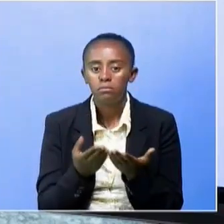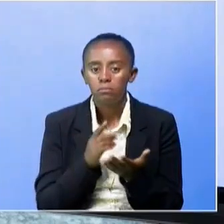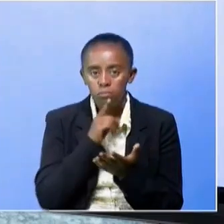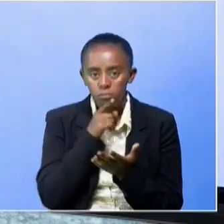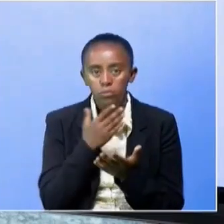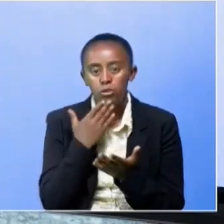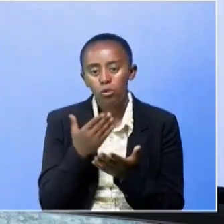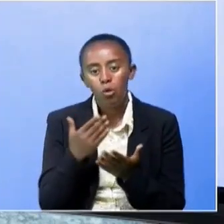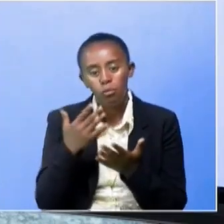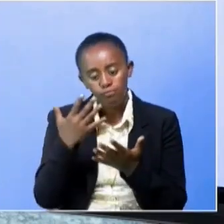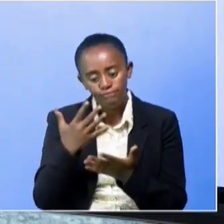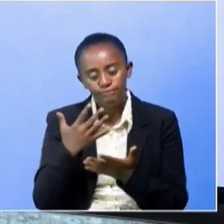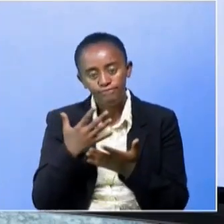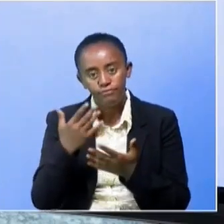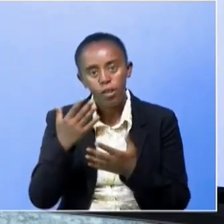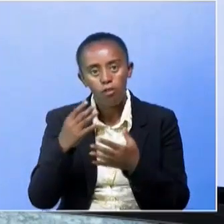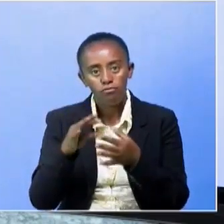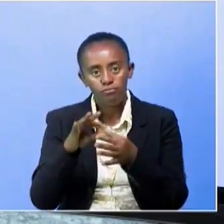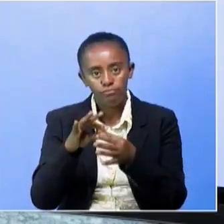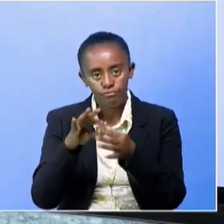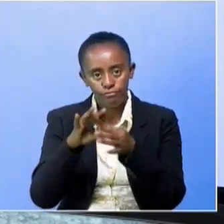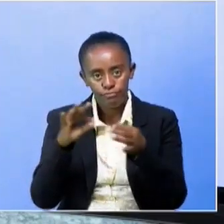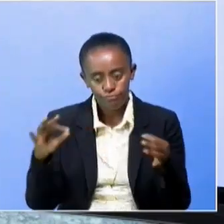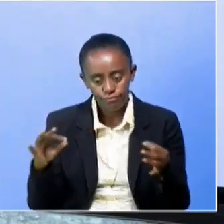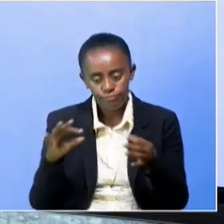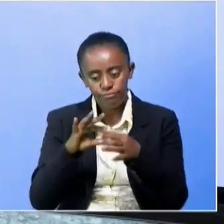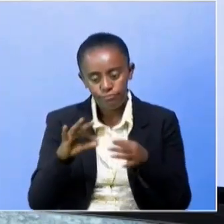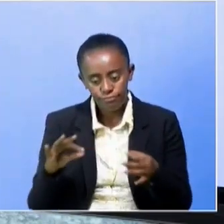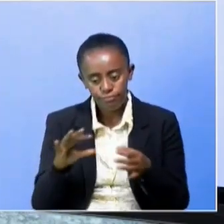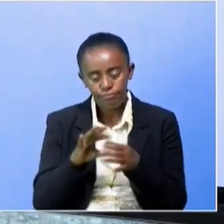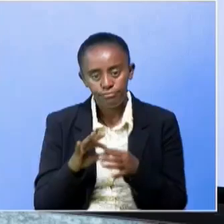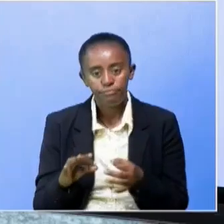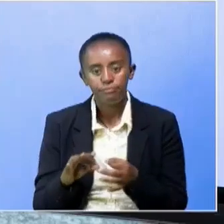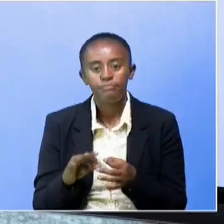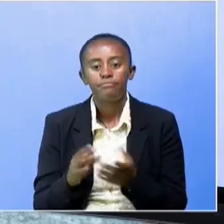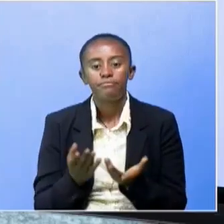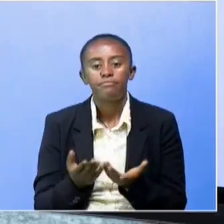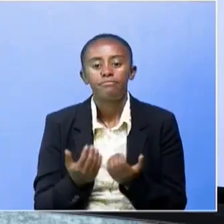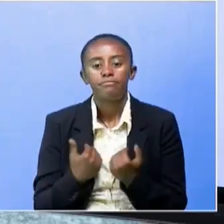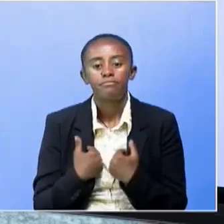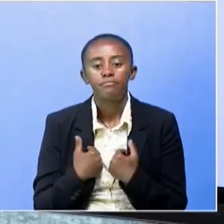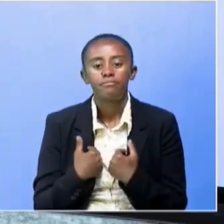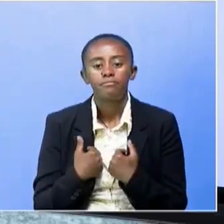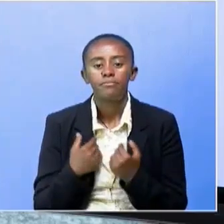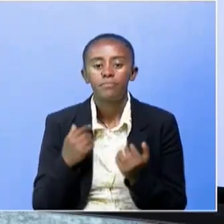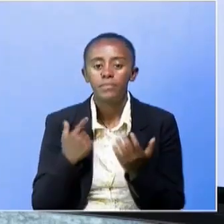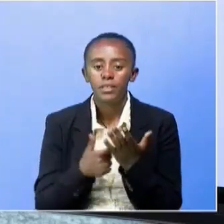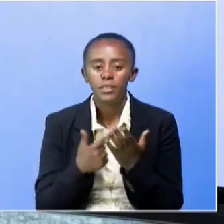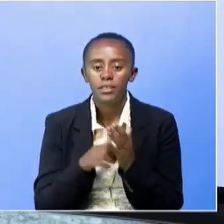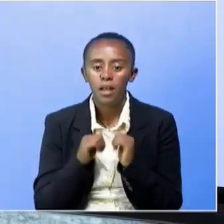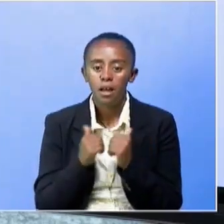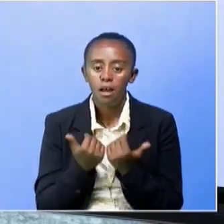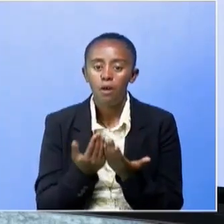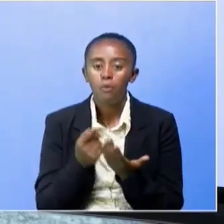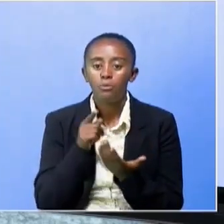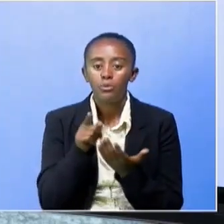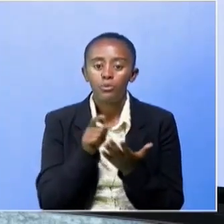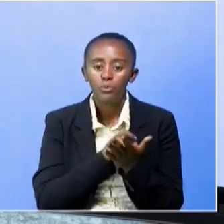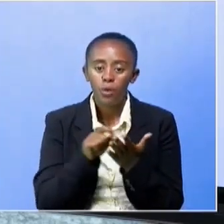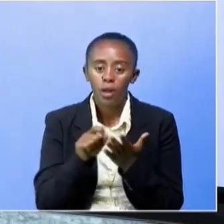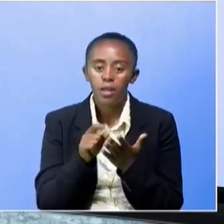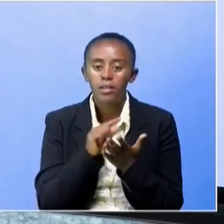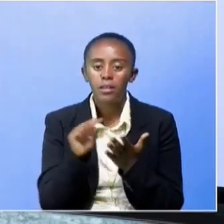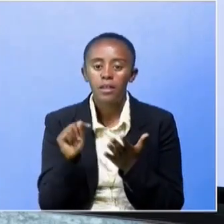good flow of the sentence, the sentences that we have presented here. So this is how you write a